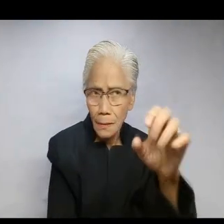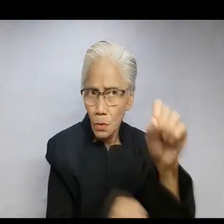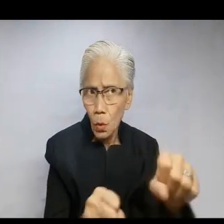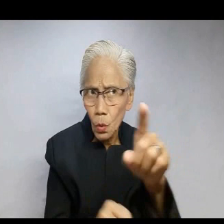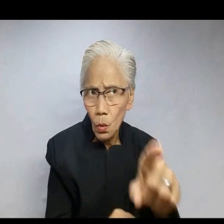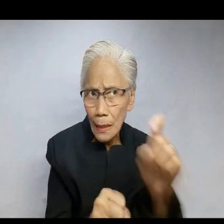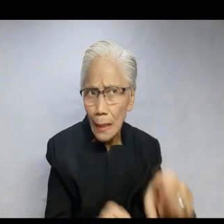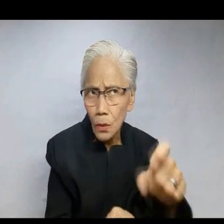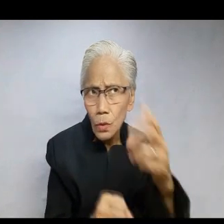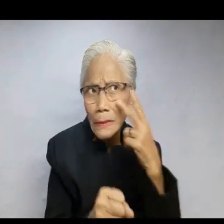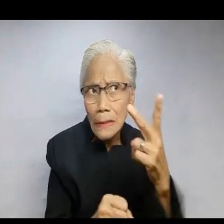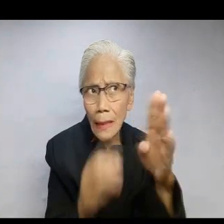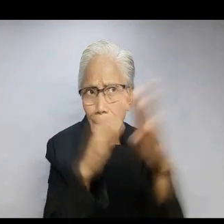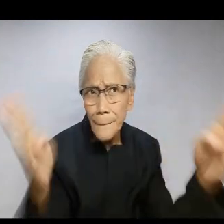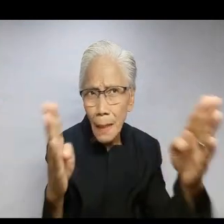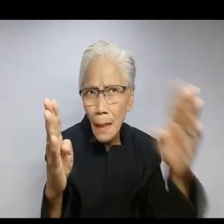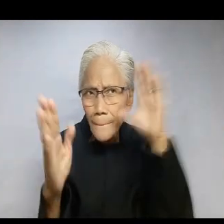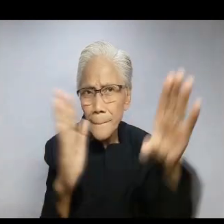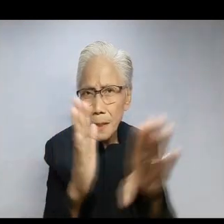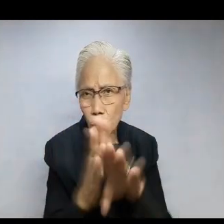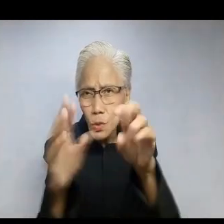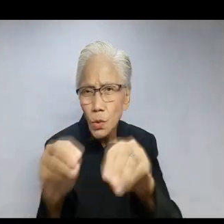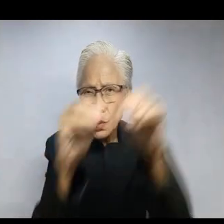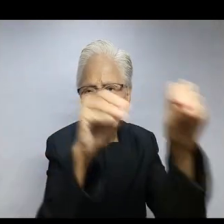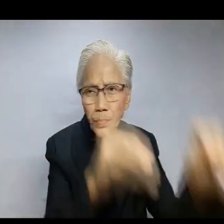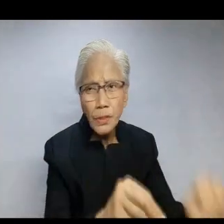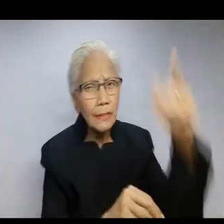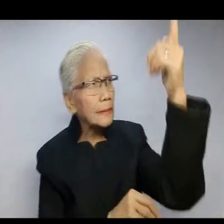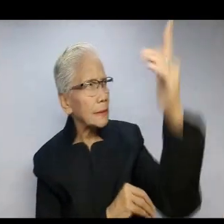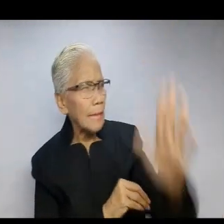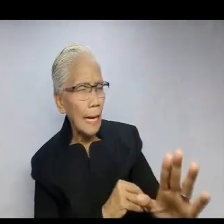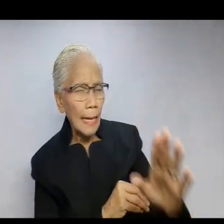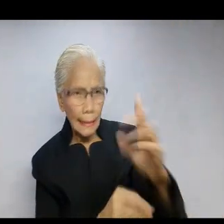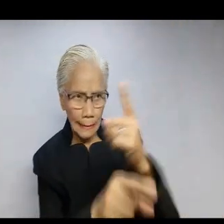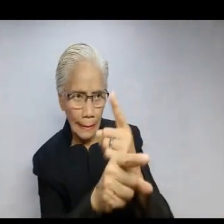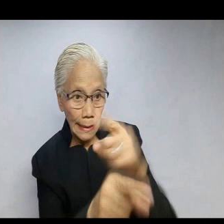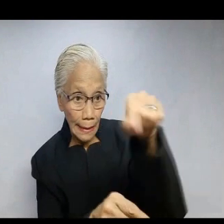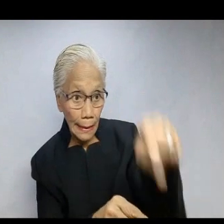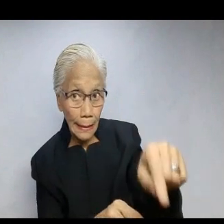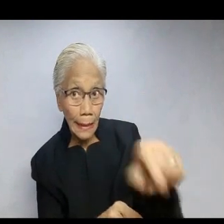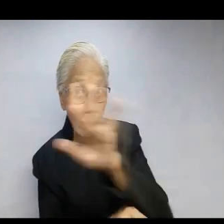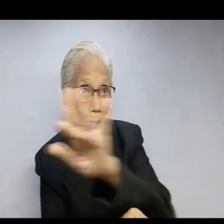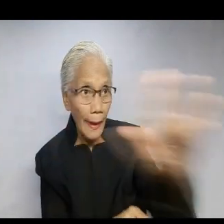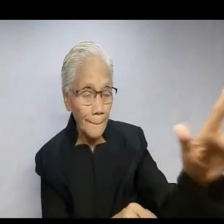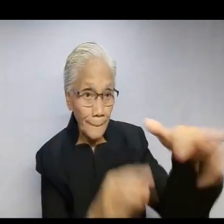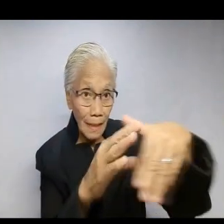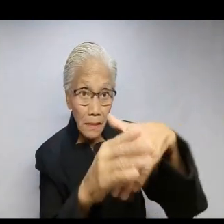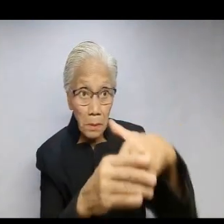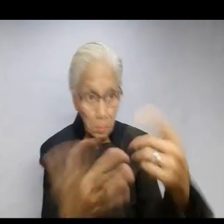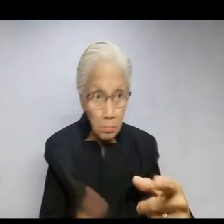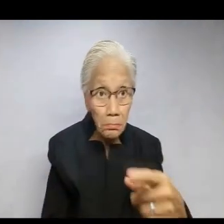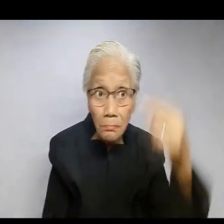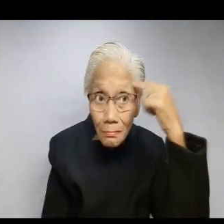why you need to see the big picture in the first place. To put God right in that empty